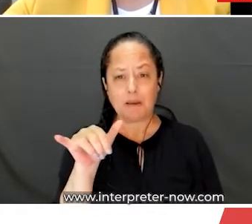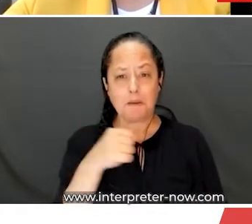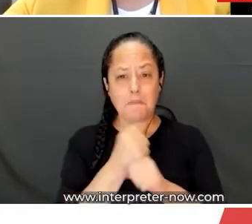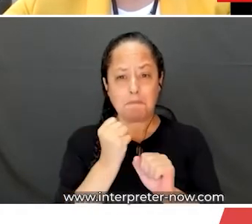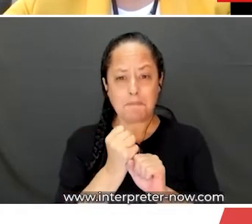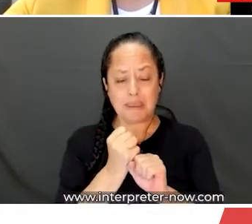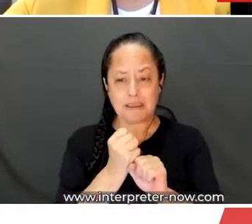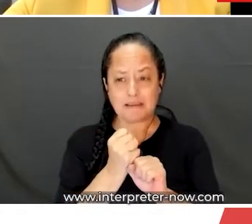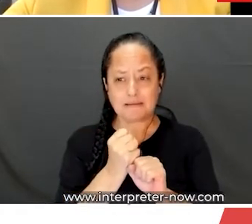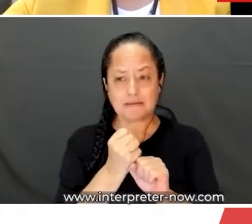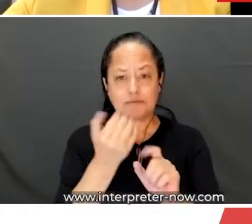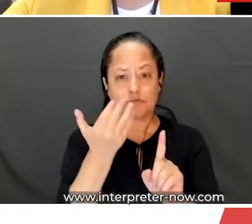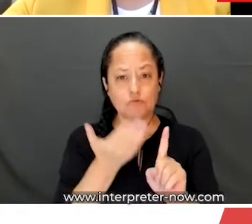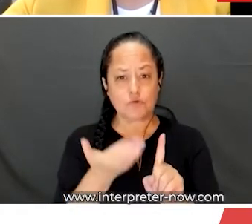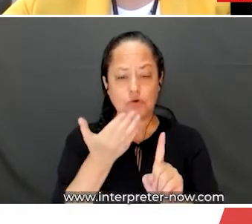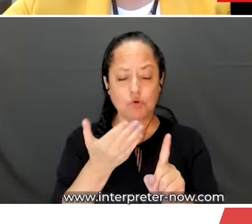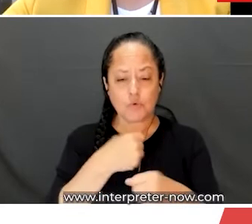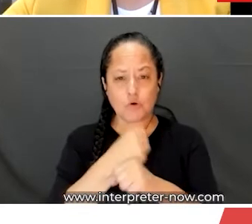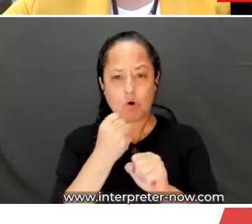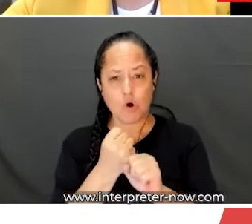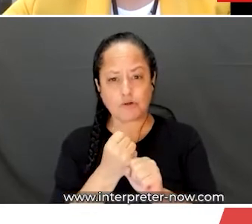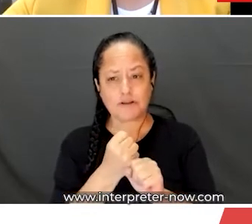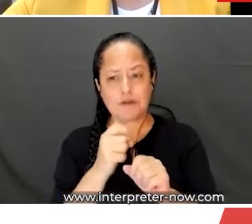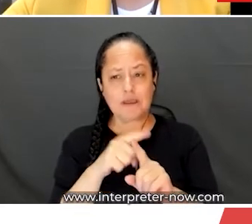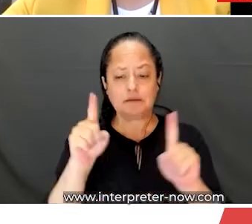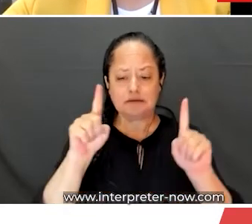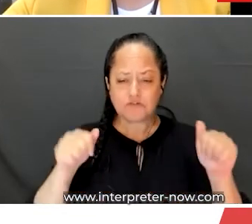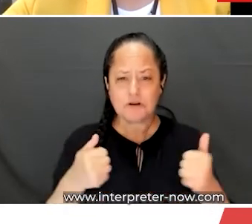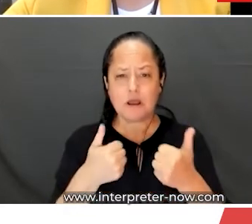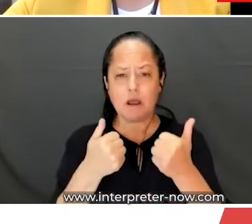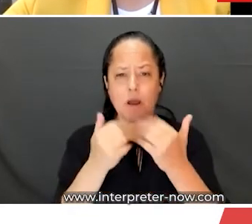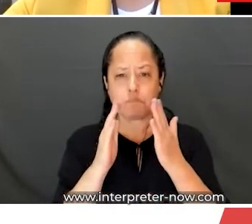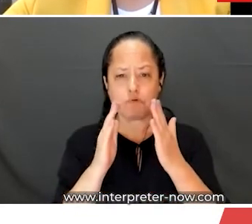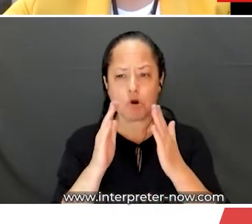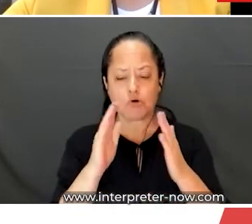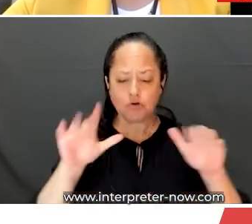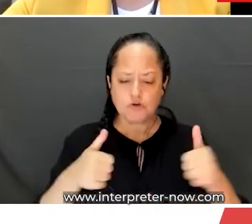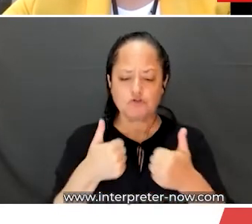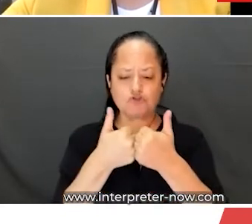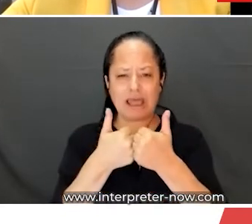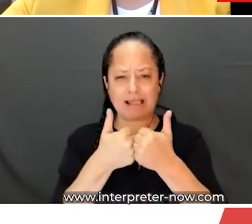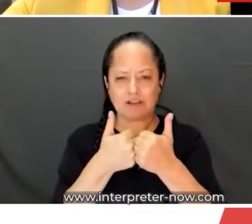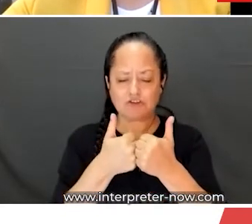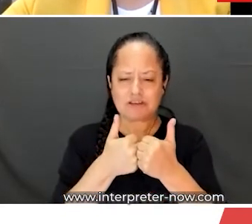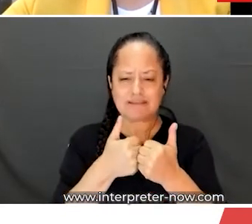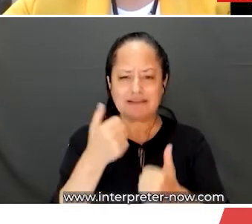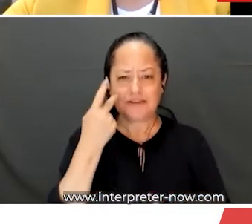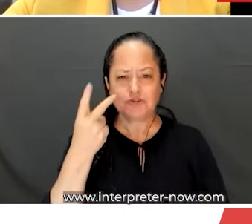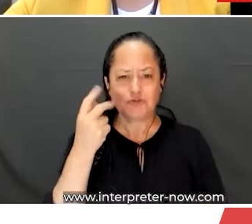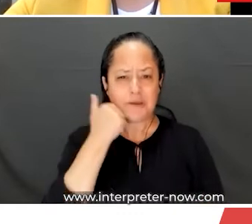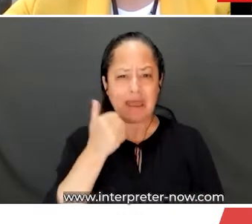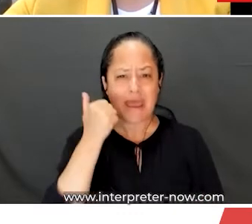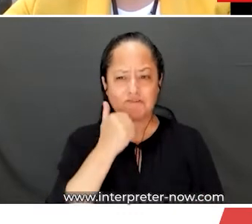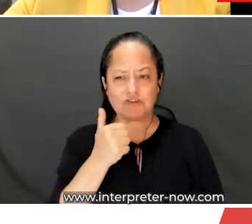you cultivate a way and a different approach to the challenges that you face every day. And the